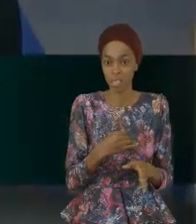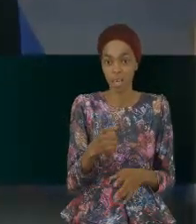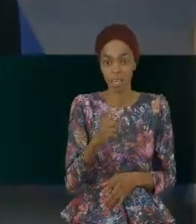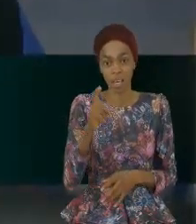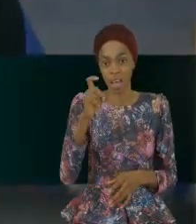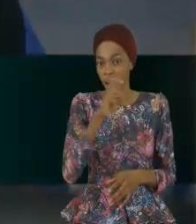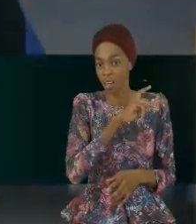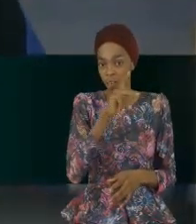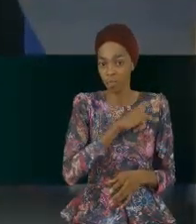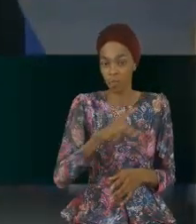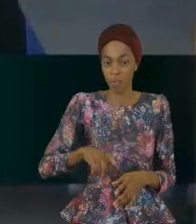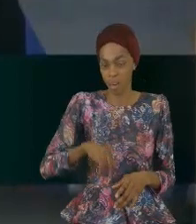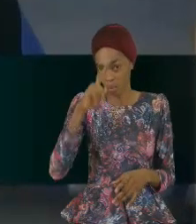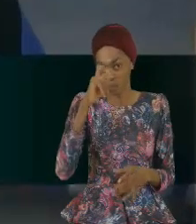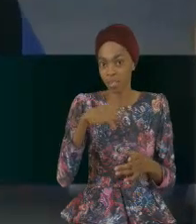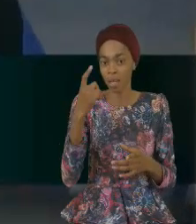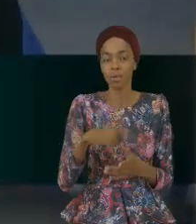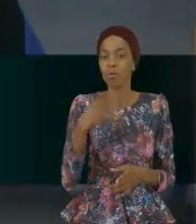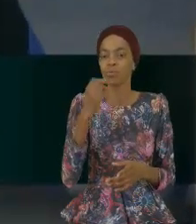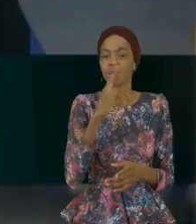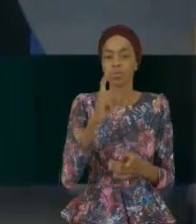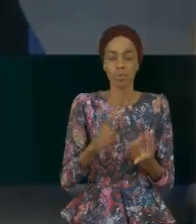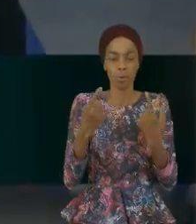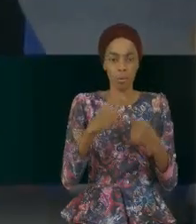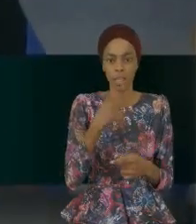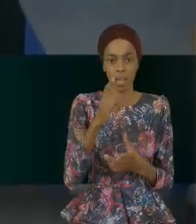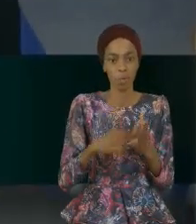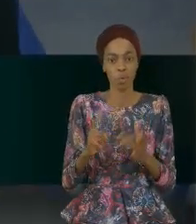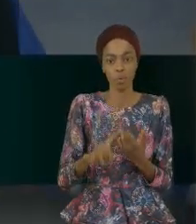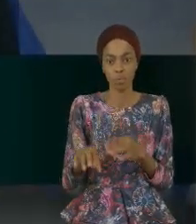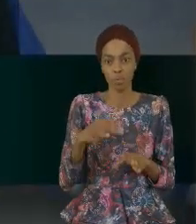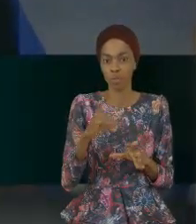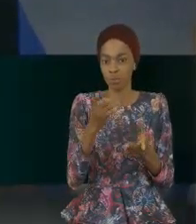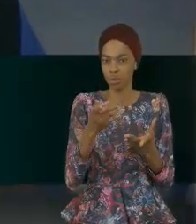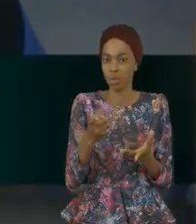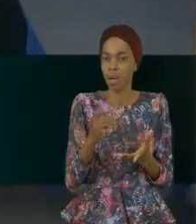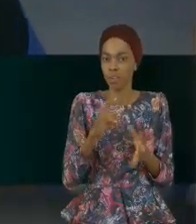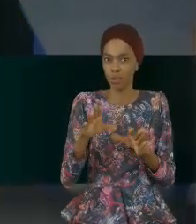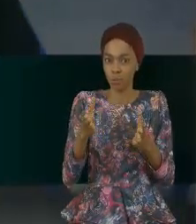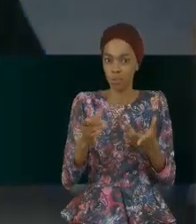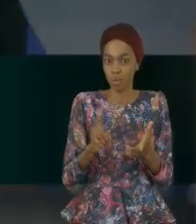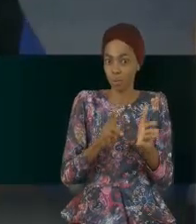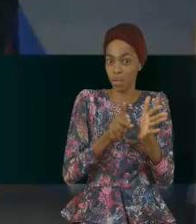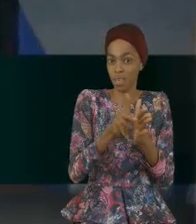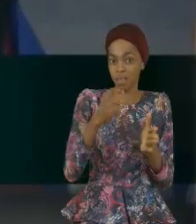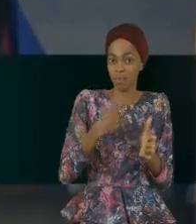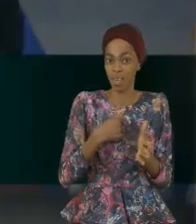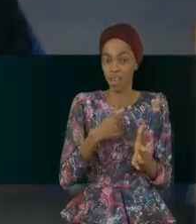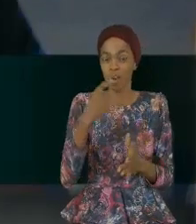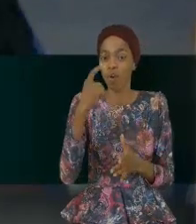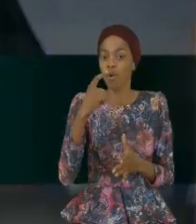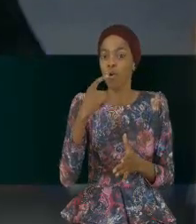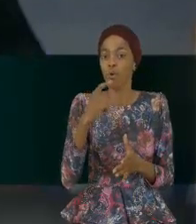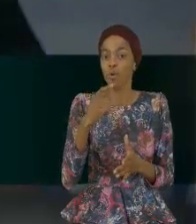come and tell me here what to do and not what to do? Do you want to kill me as you killed the Egyptian yesterday? The